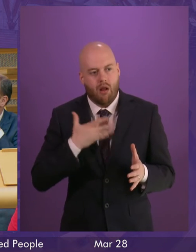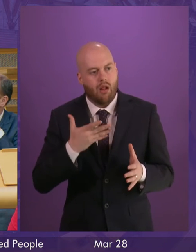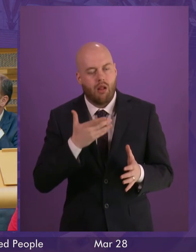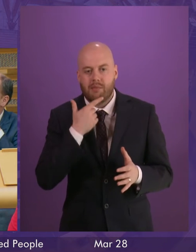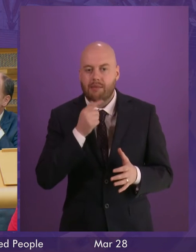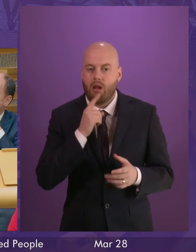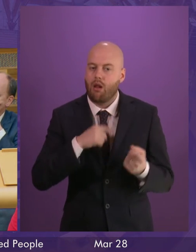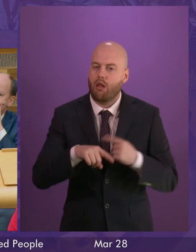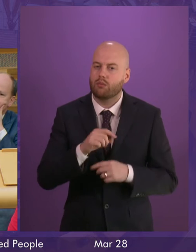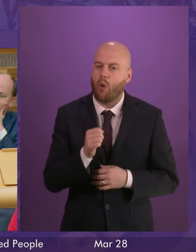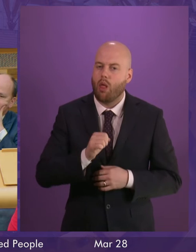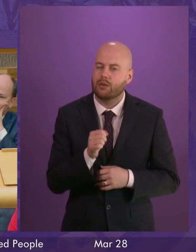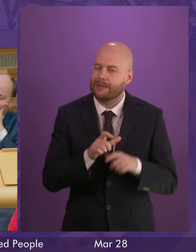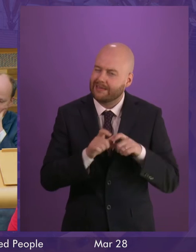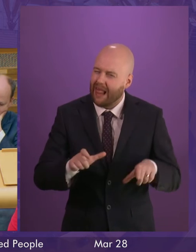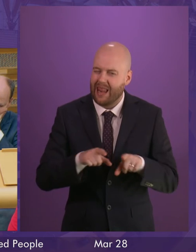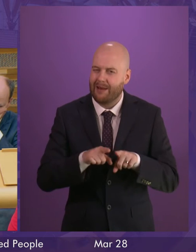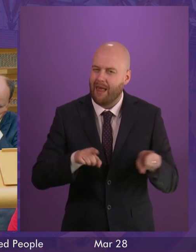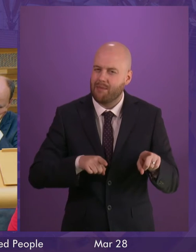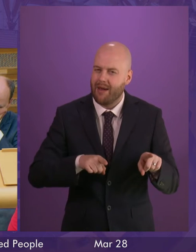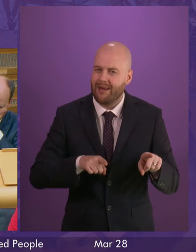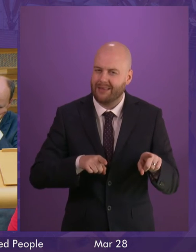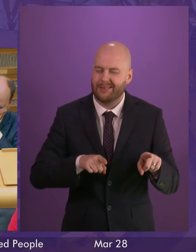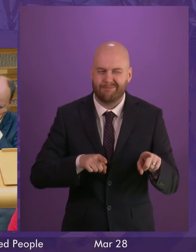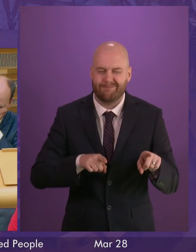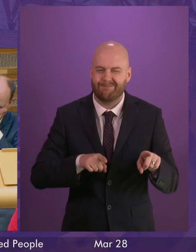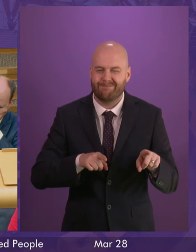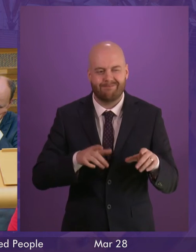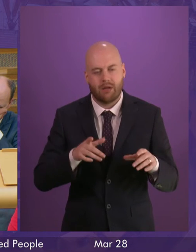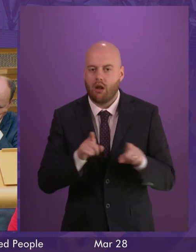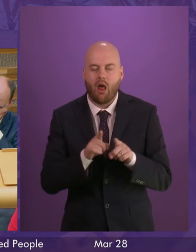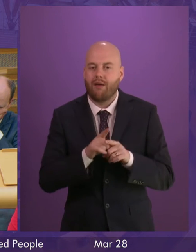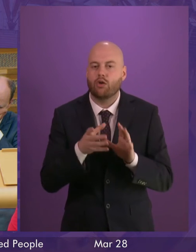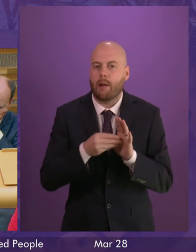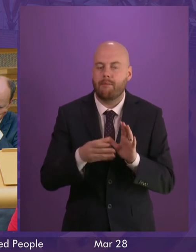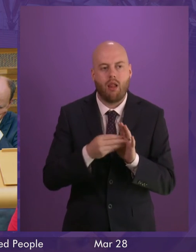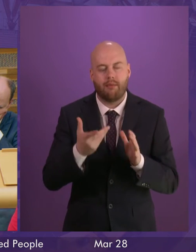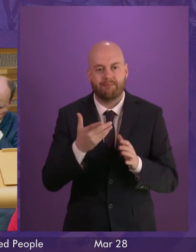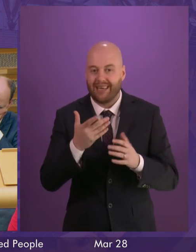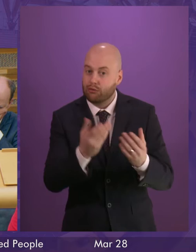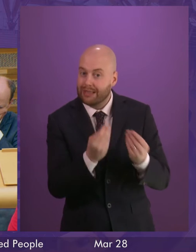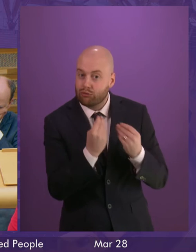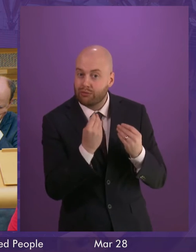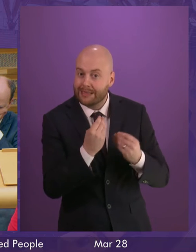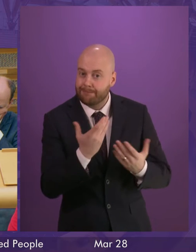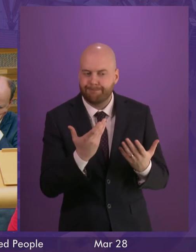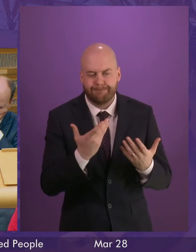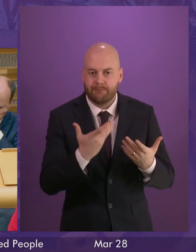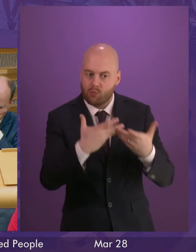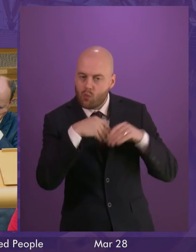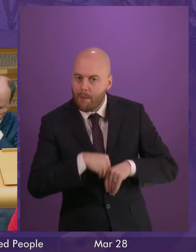behind and facing significant inequalities include a lower attainment rate and higher unemployment.